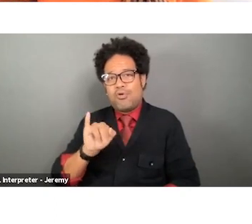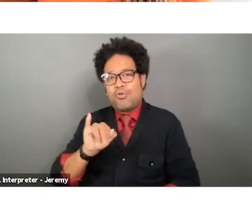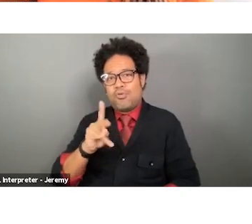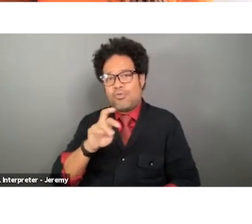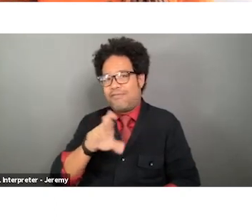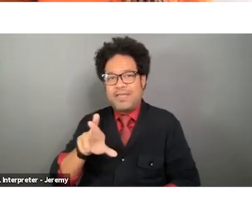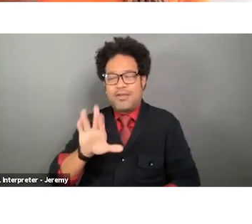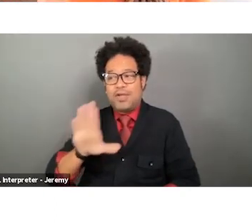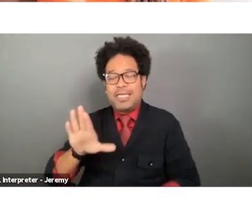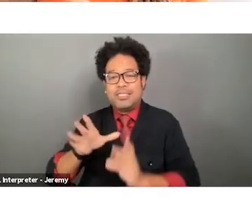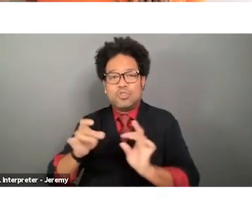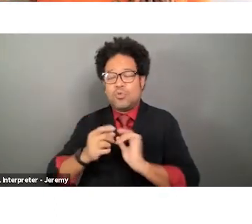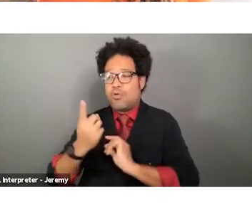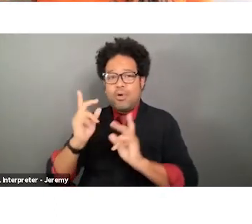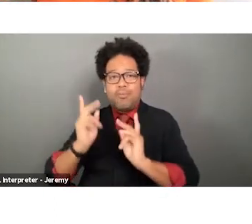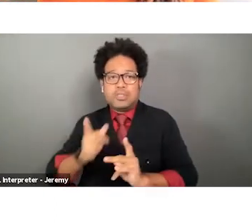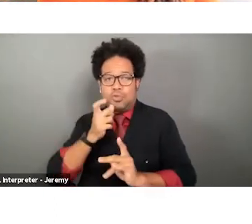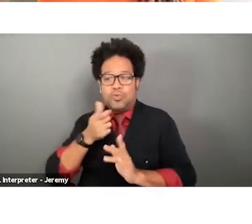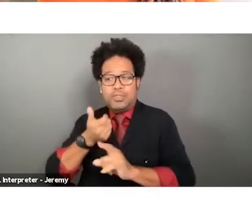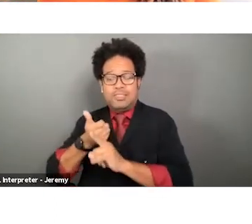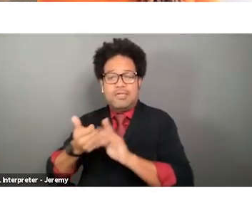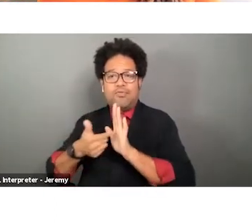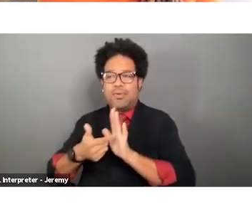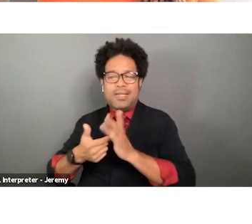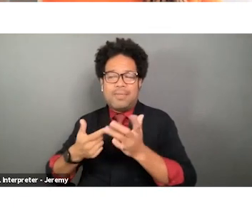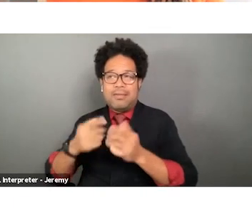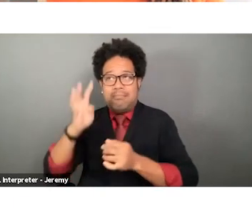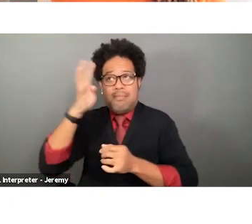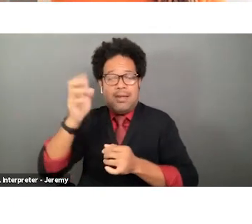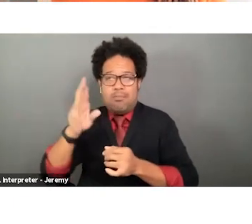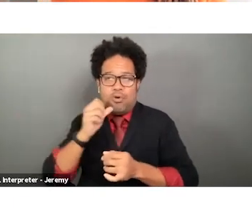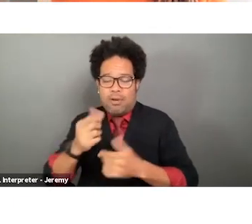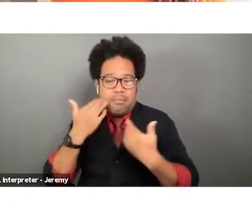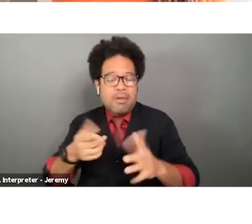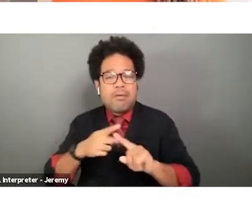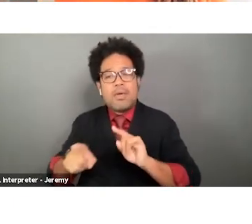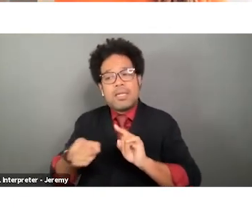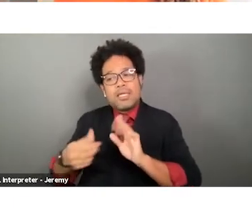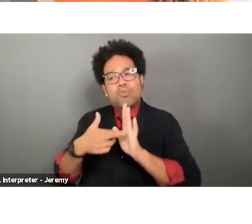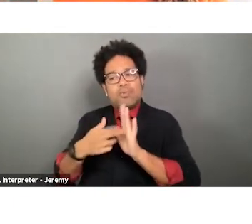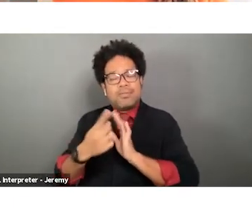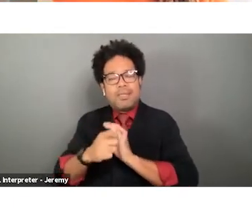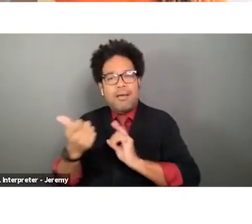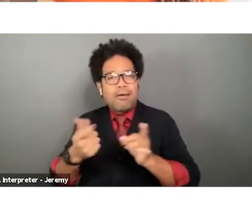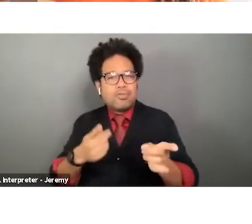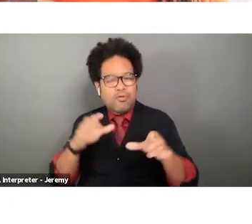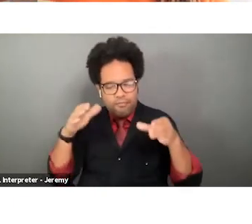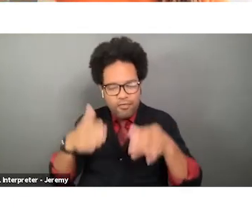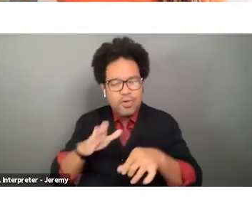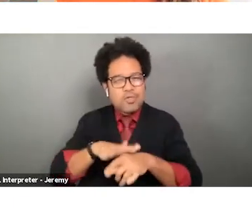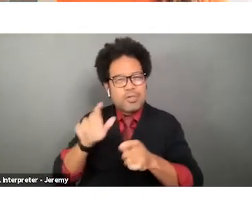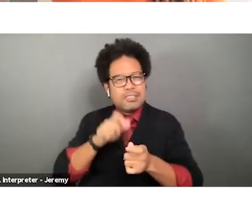figure who represented, whether he's mythological or not, represented something else. So like zeroing in on a very